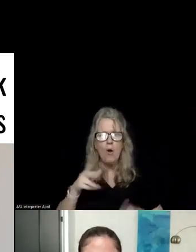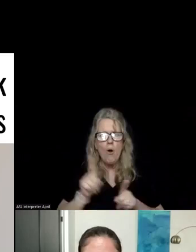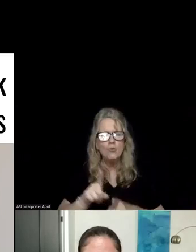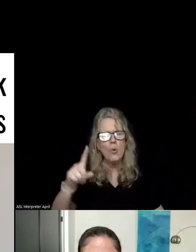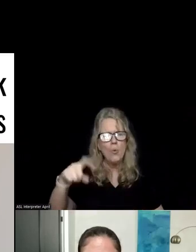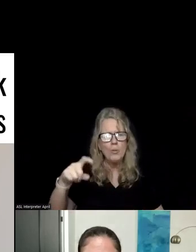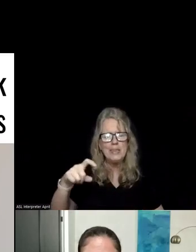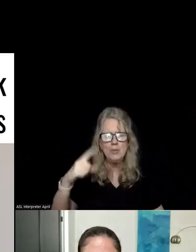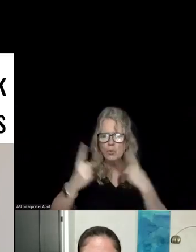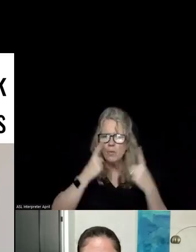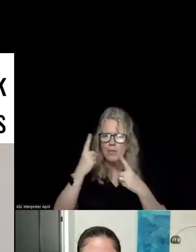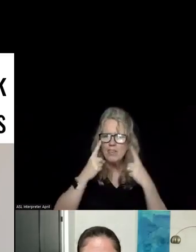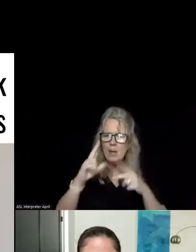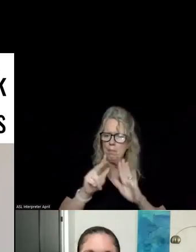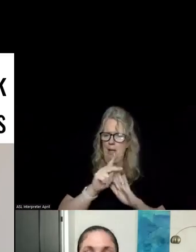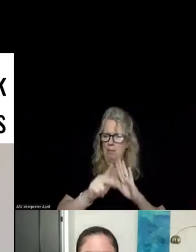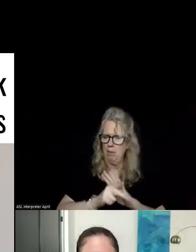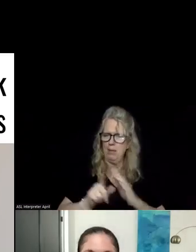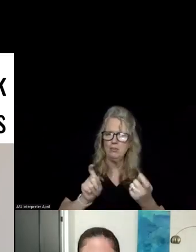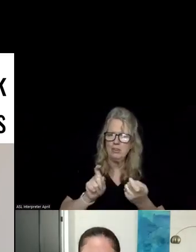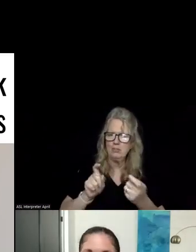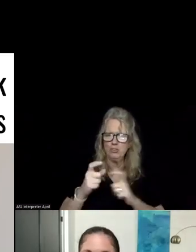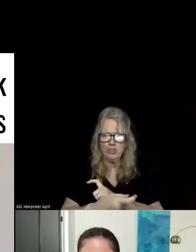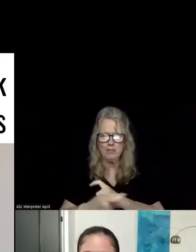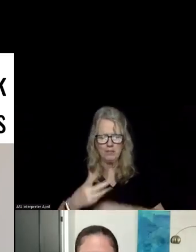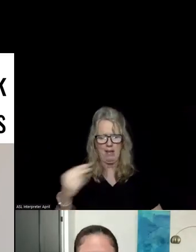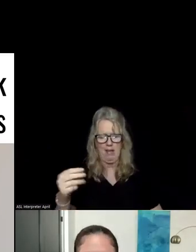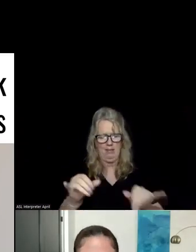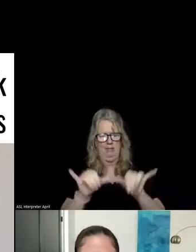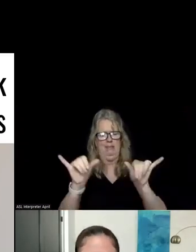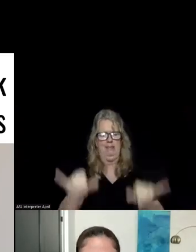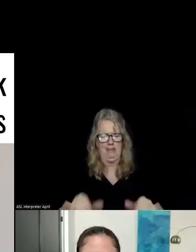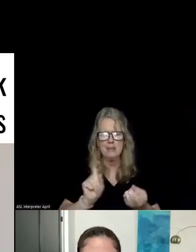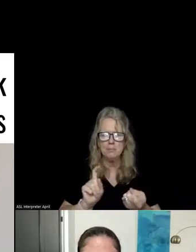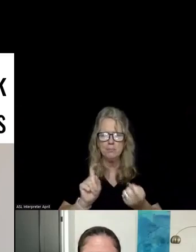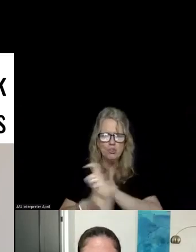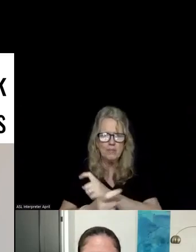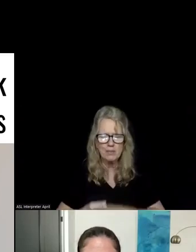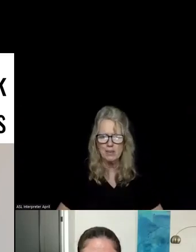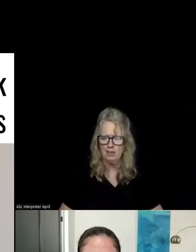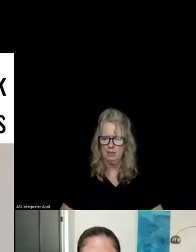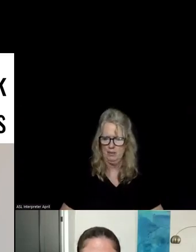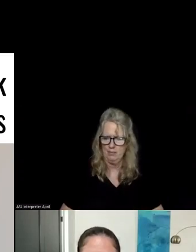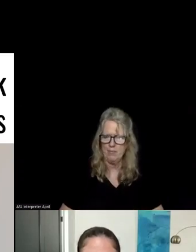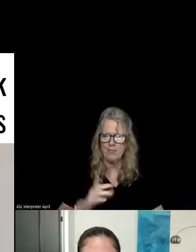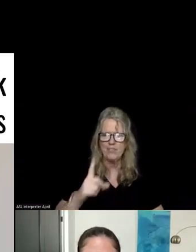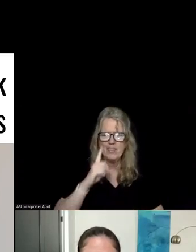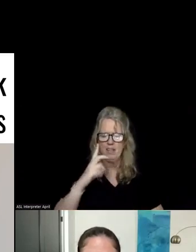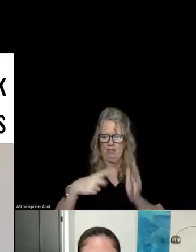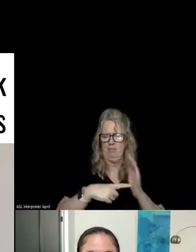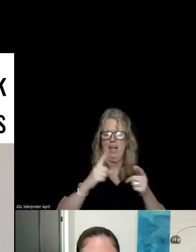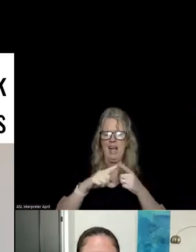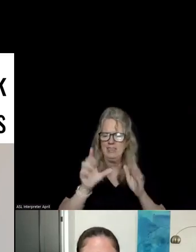to think about policy shifts, right, and system shifts, because reading the quote that it's viewed as a character